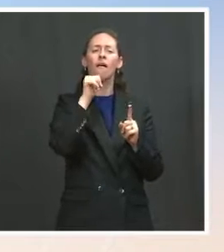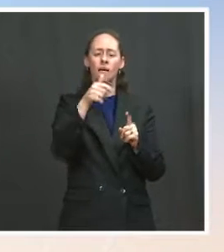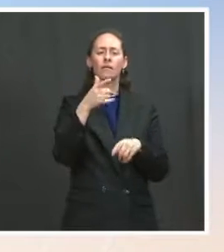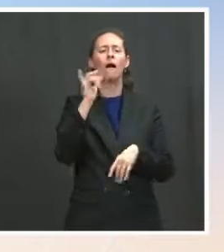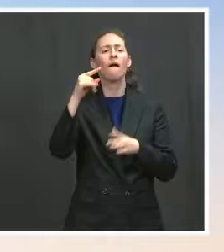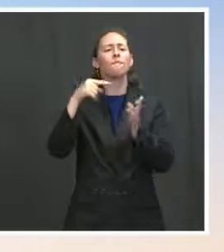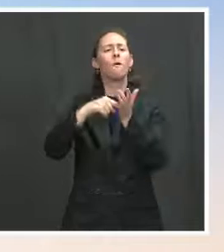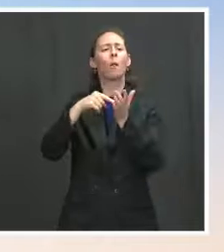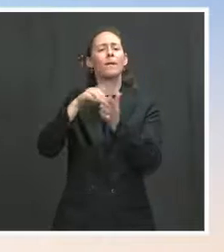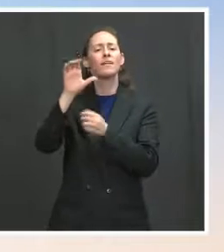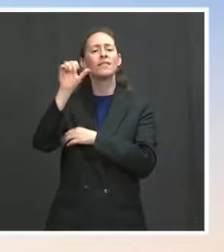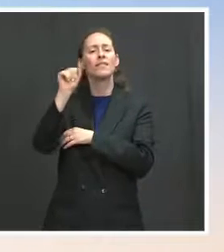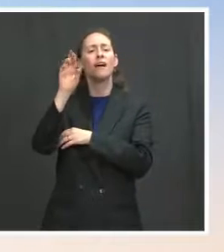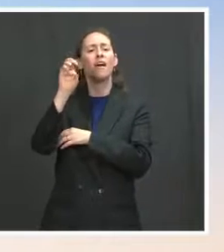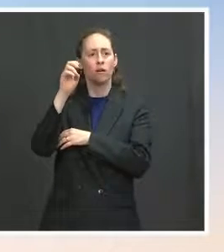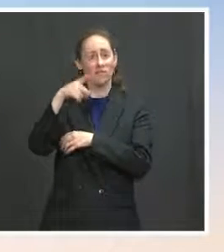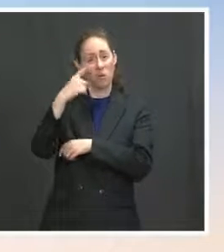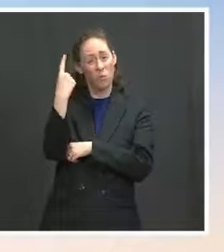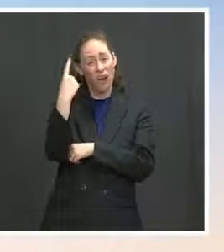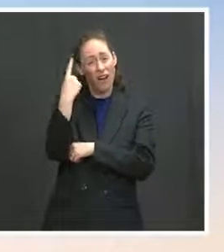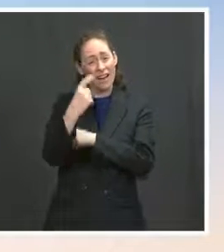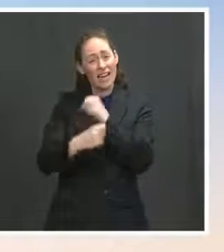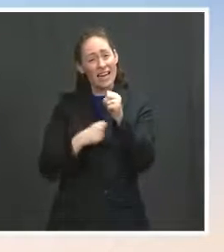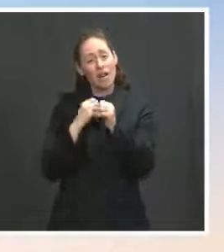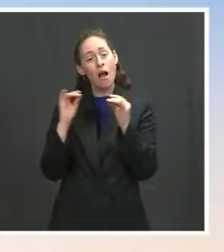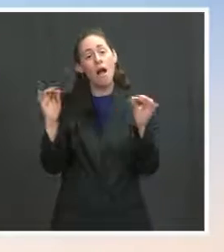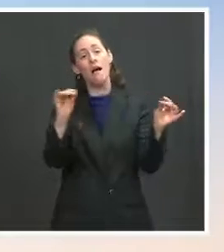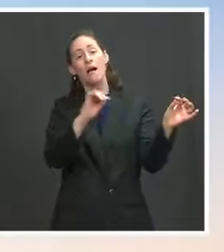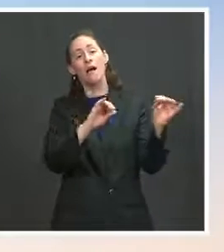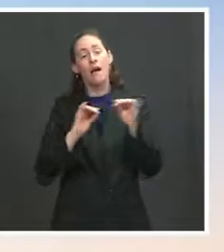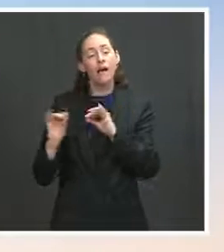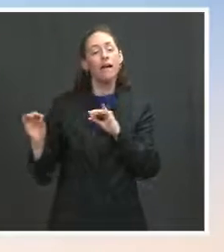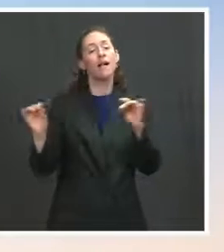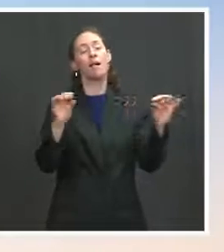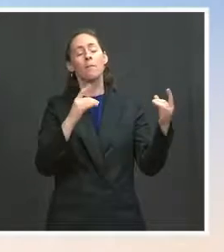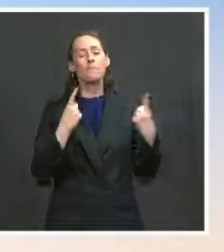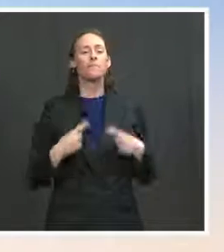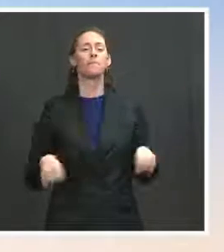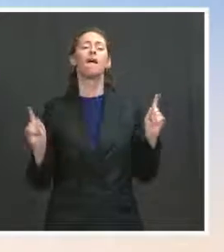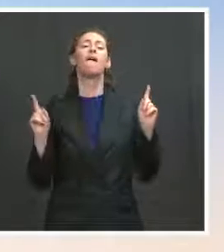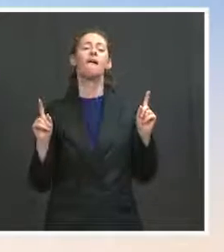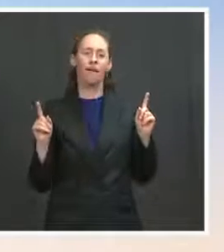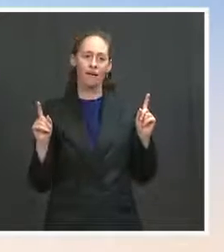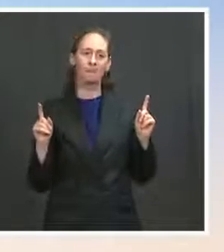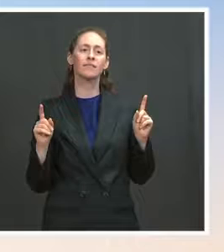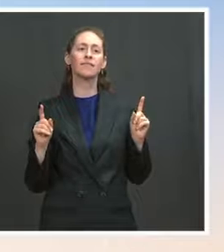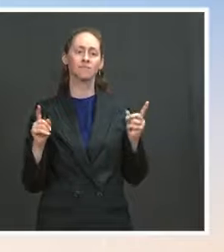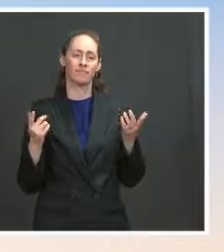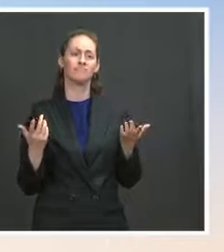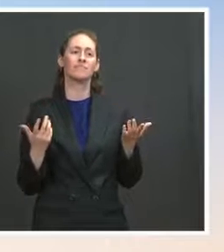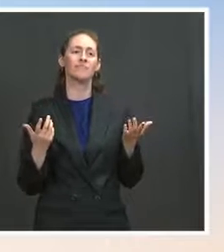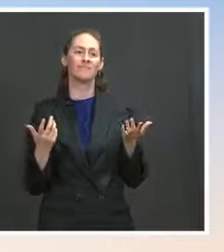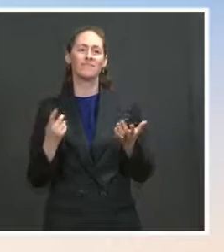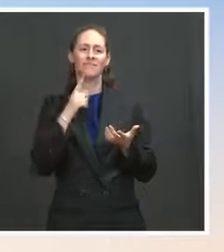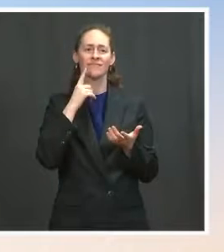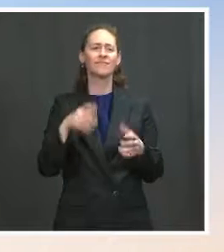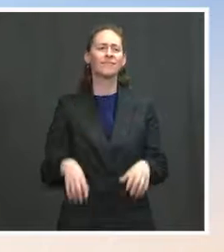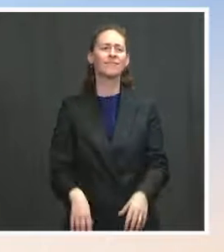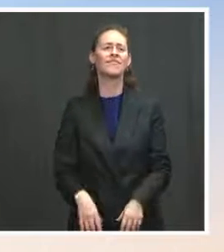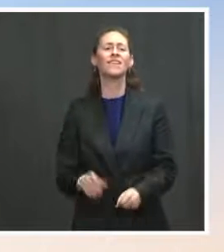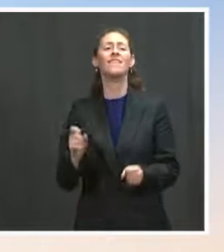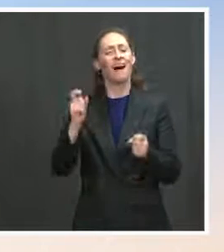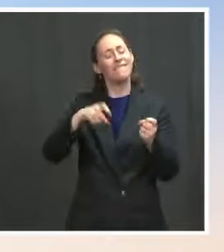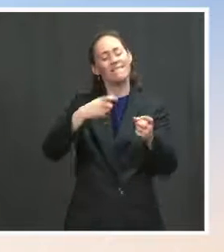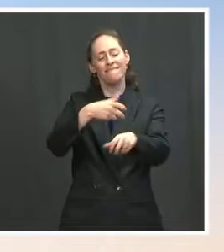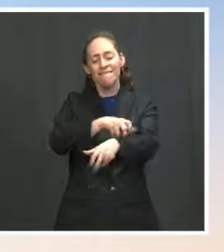Congress. And so we certainly recognize that sausage making is messy. It takes some time. The president has talked about wanting to